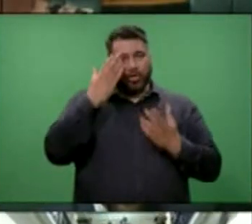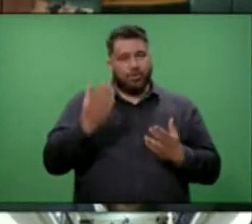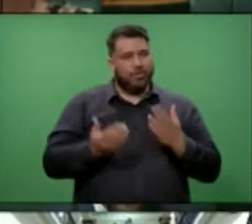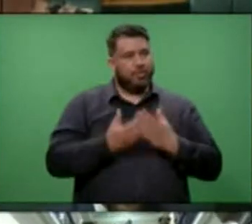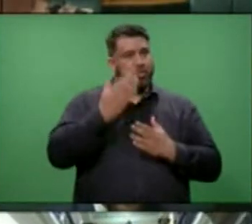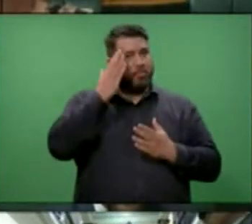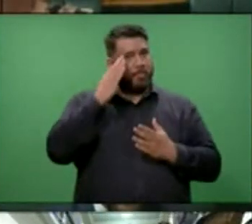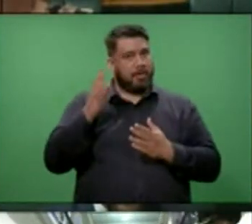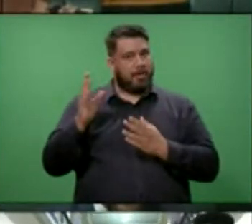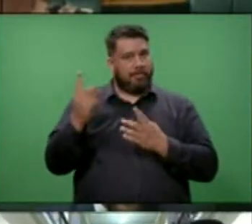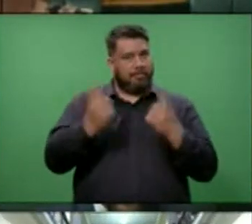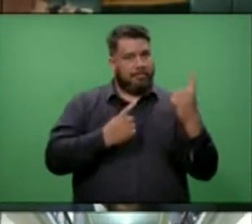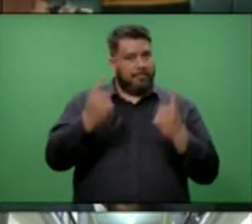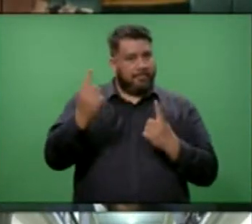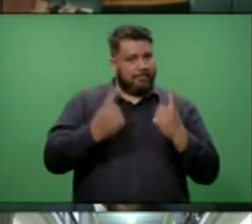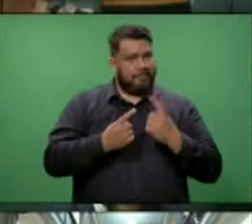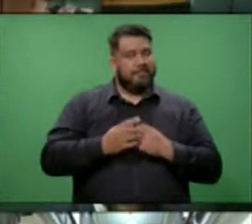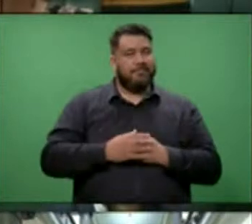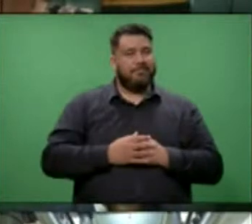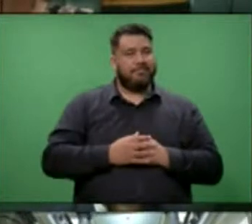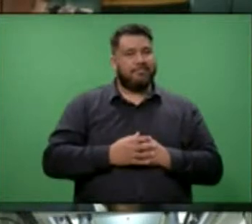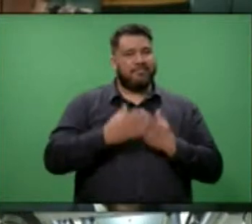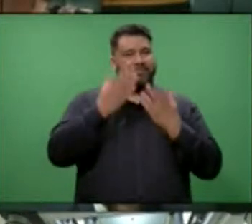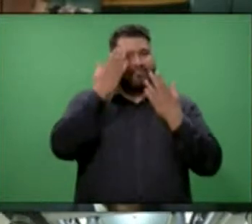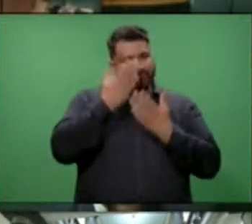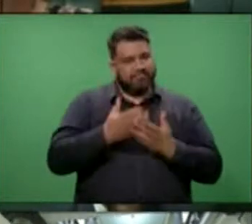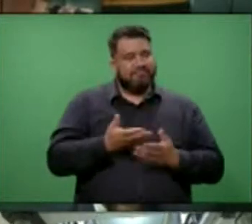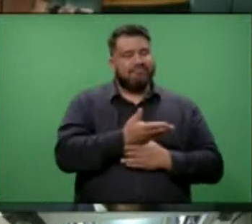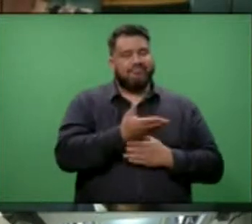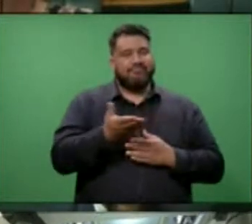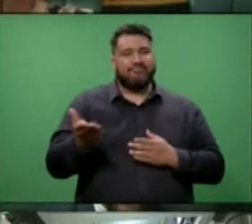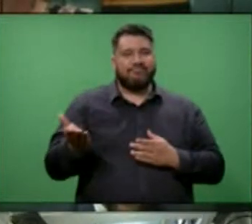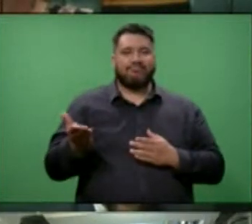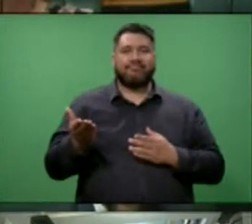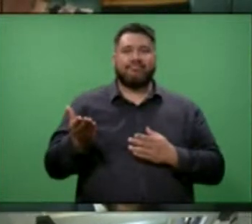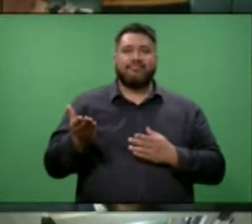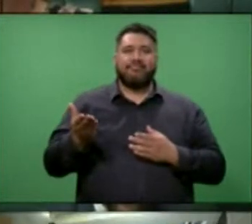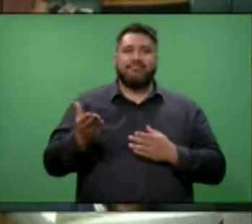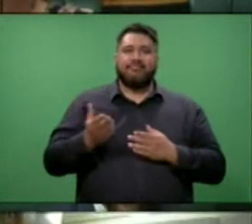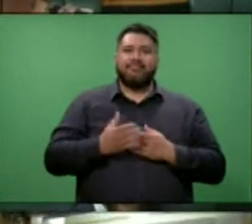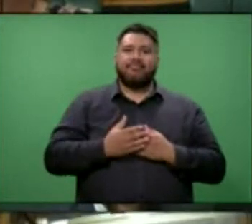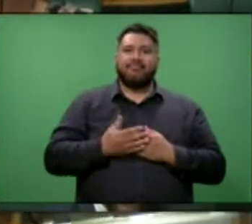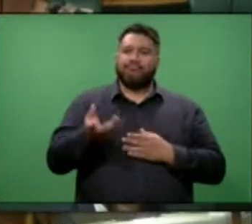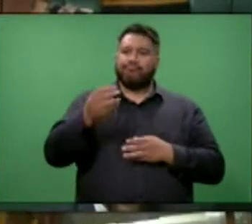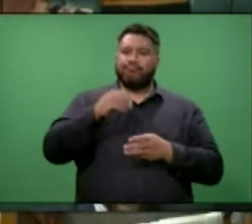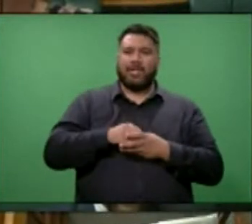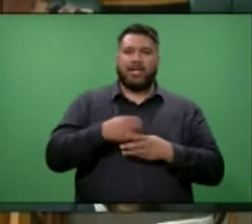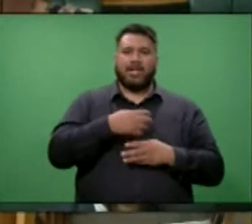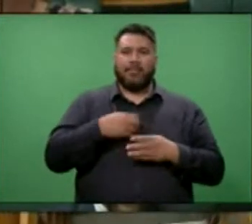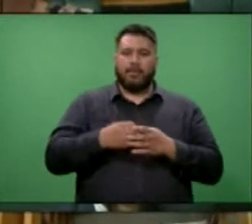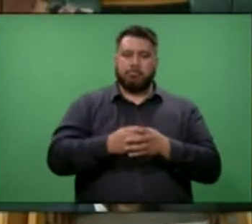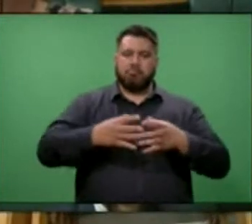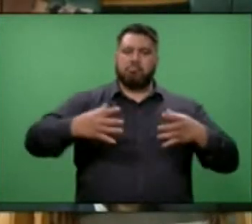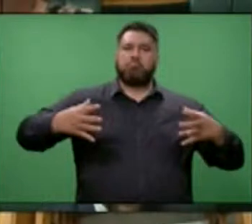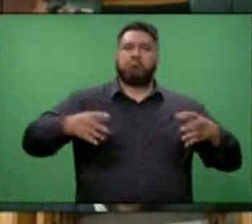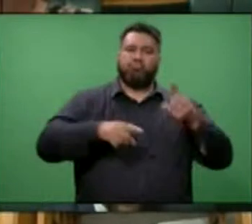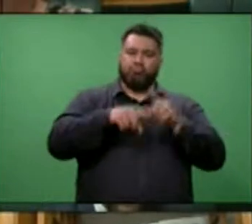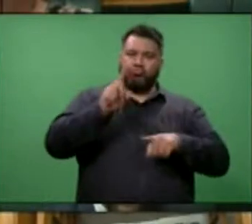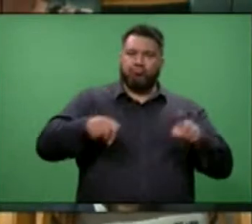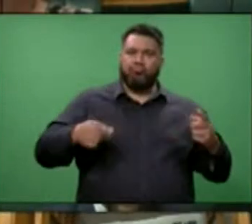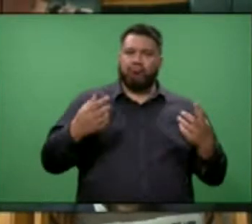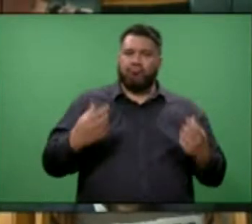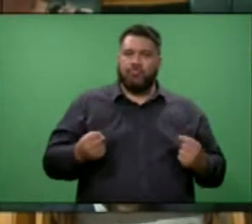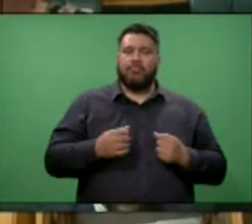tēnei kāwanatanga tēnā rā koutou. Memo o te kāhui Māori o te rōpū reipa, he mahi nui kei mui a